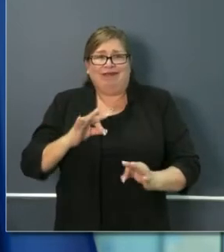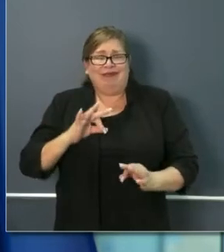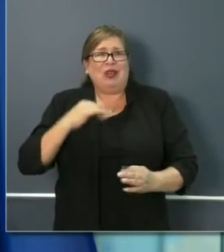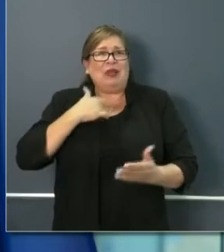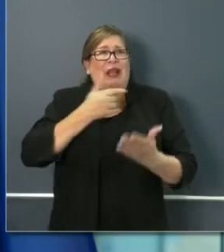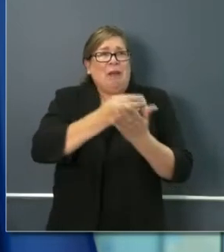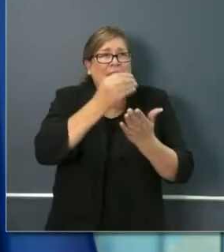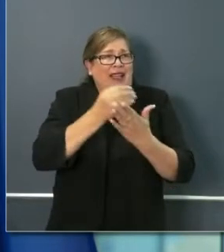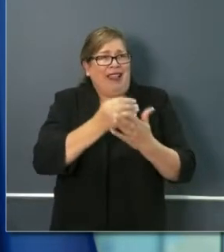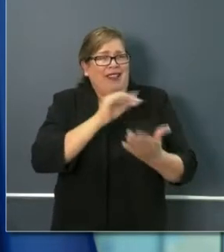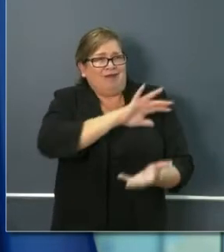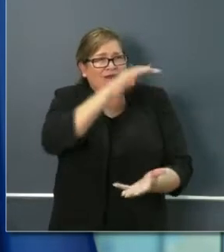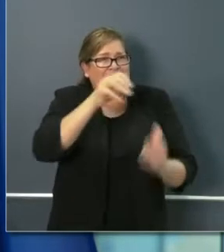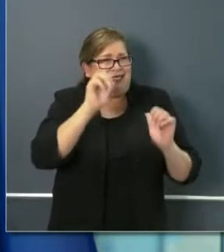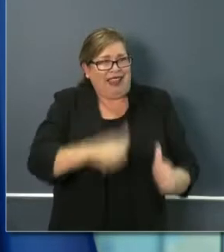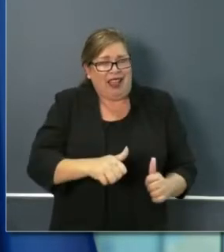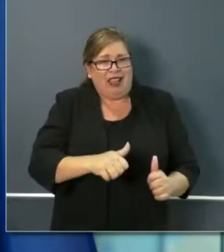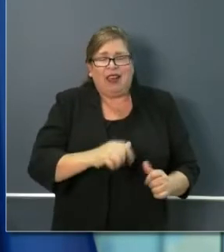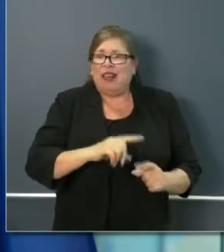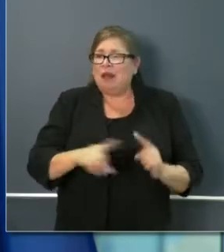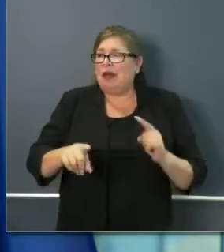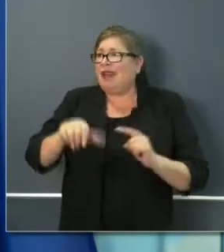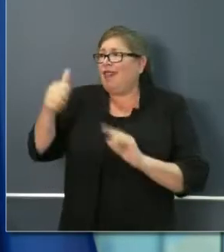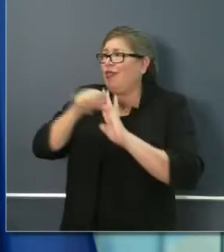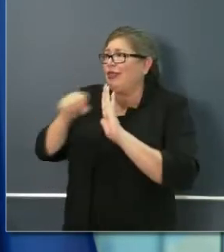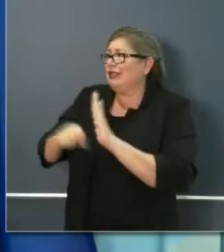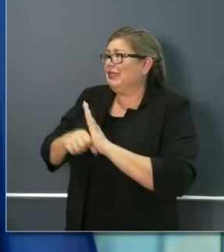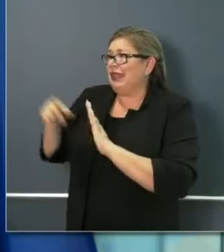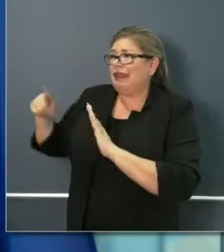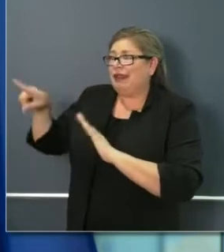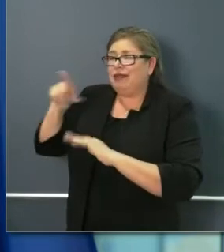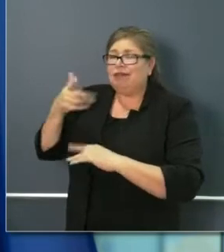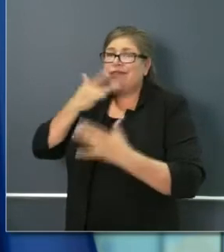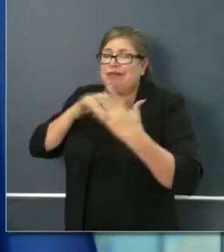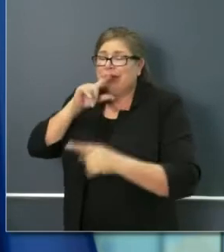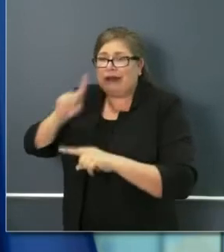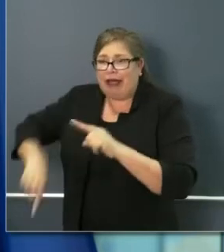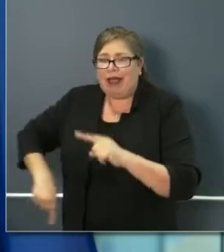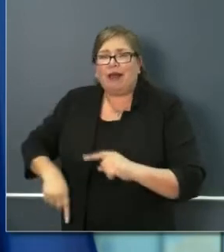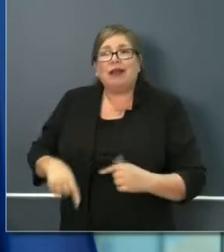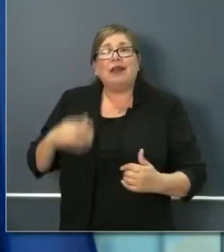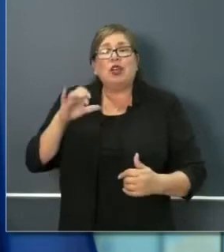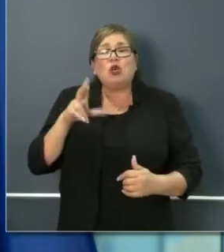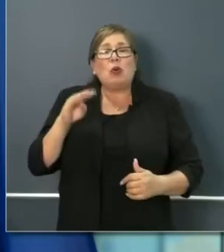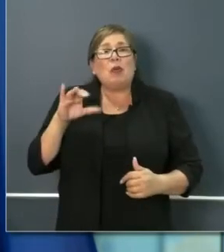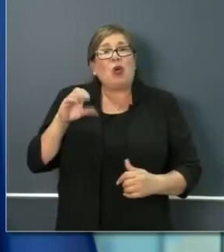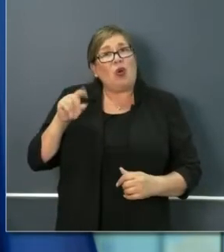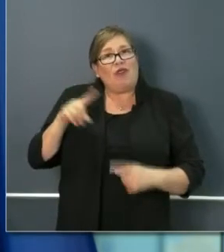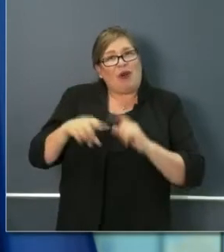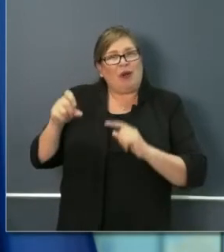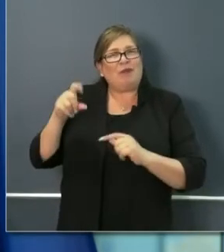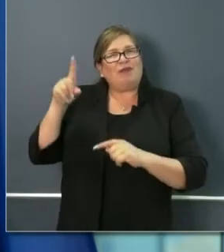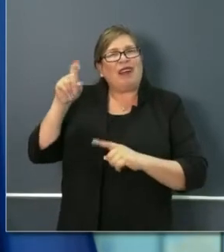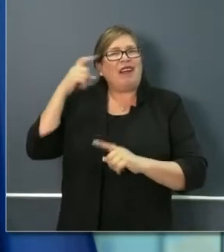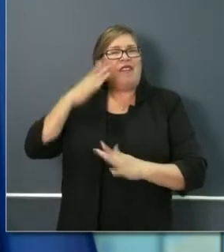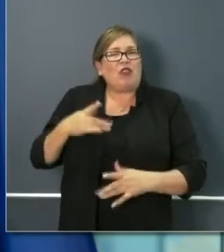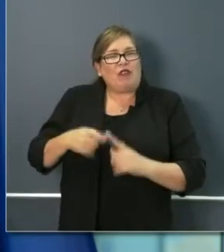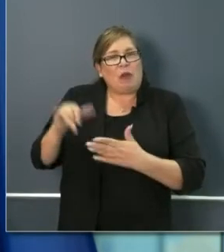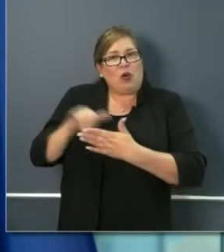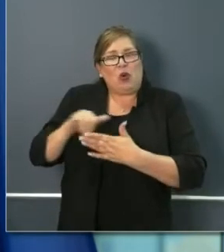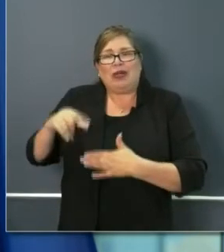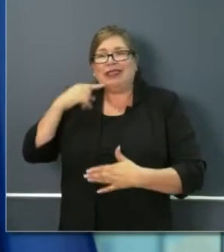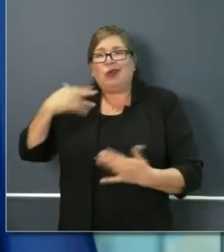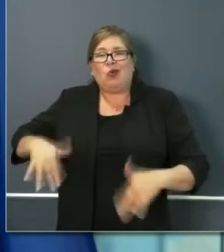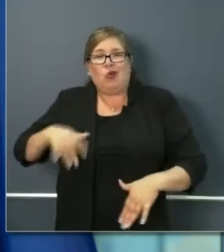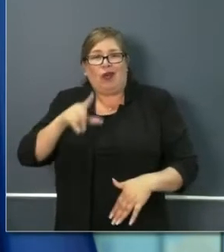eBay with other states, including California, essentially bidding one another up. And so I'm curious to know, to what extent is that a concern that California's